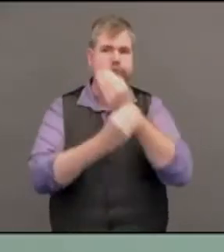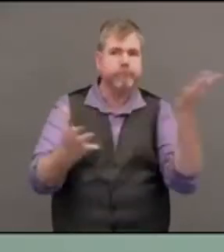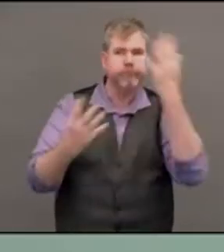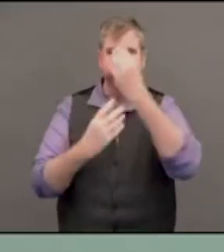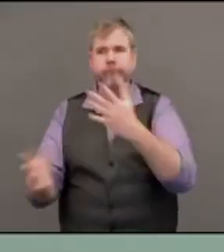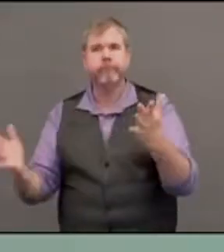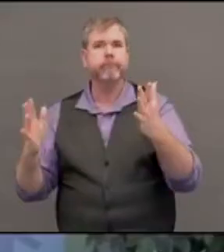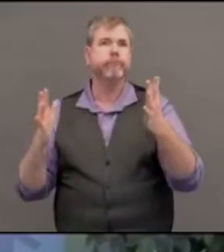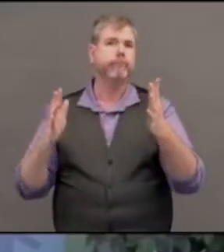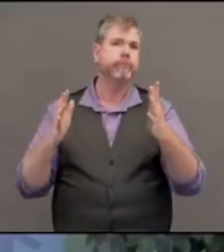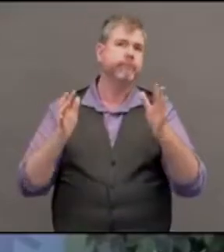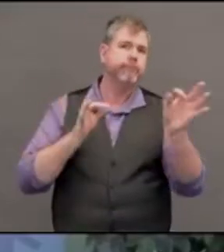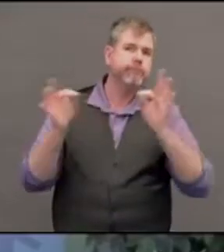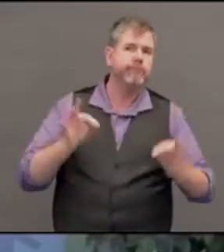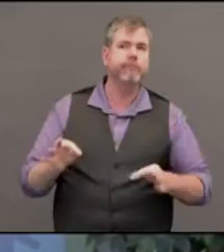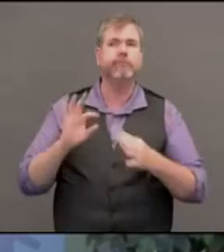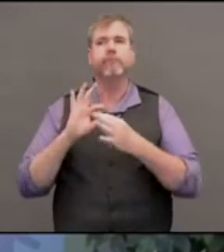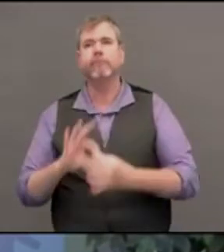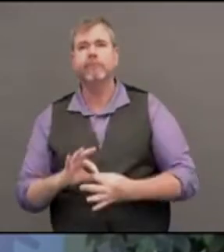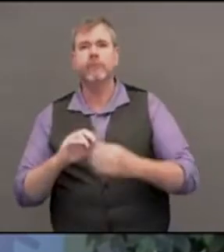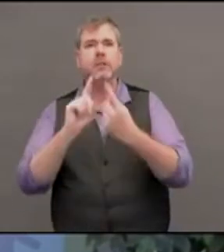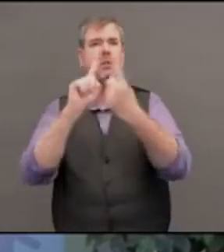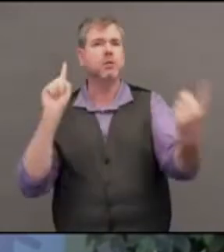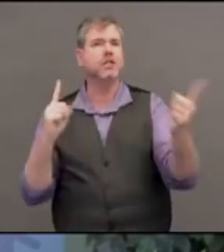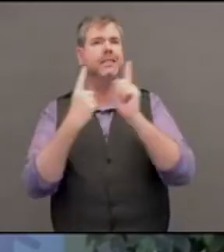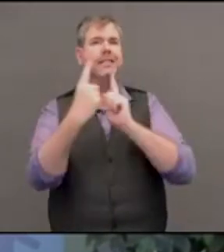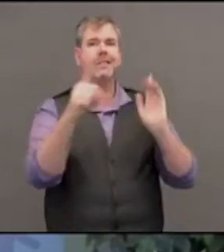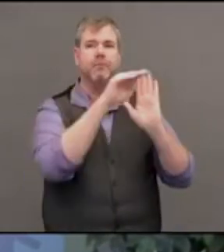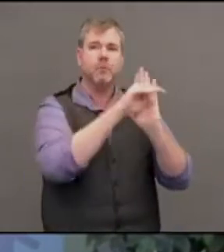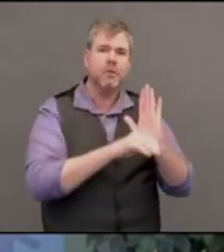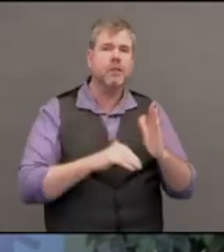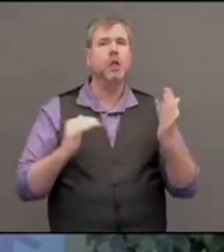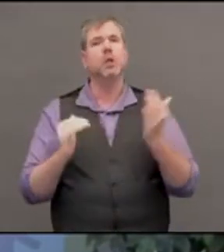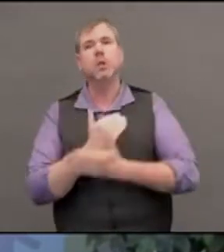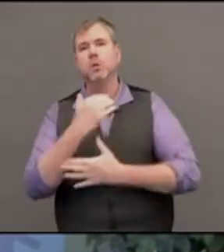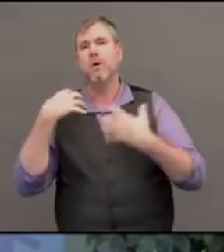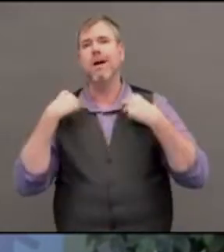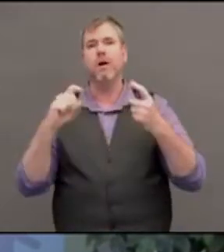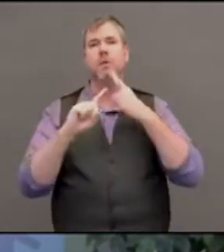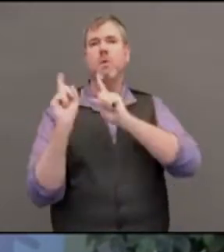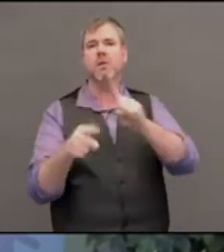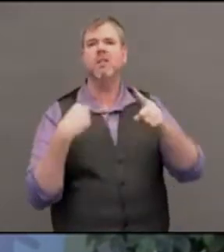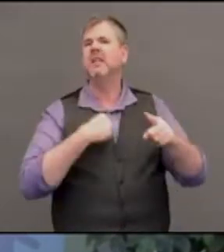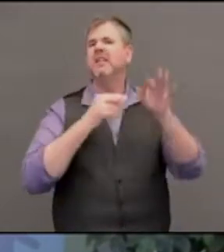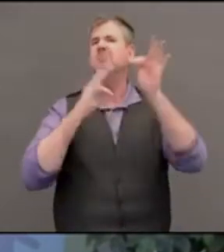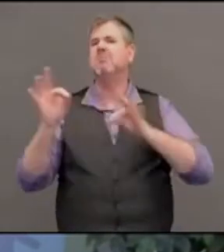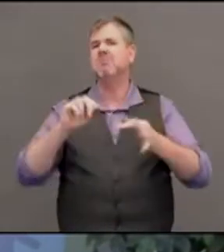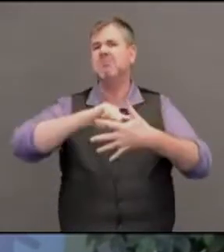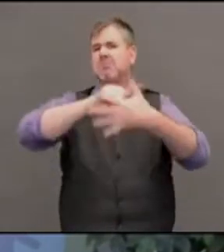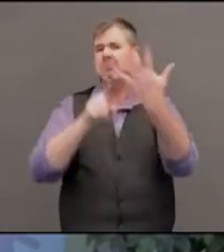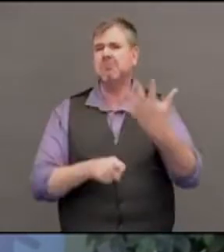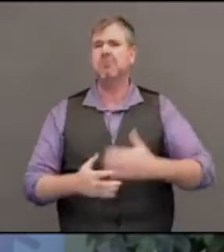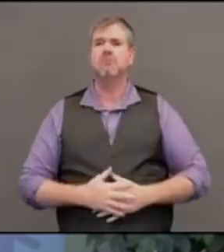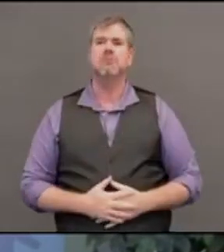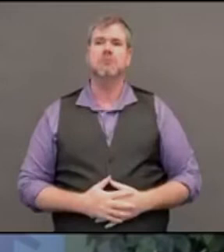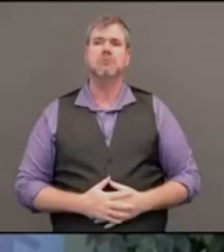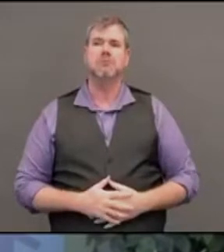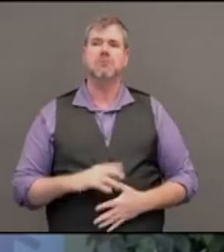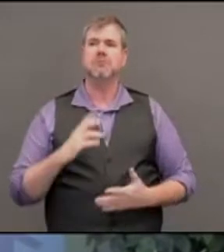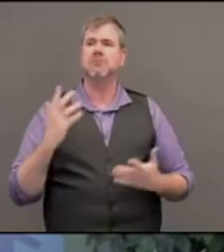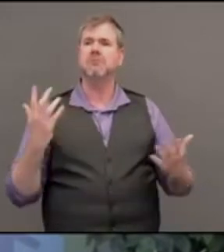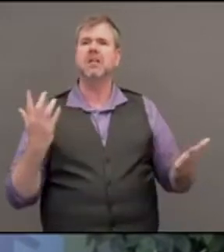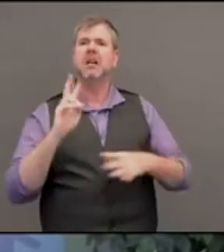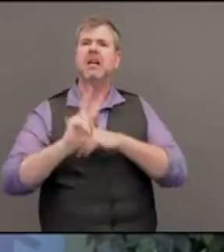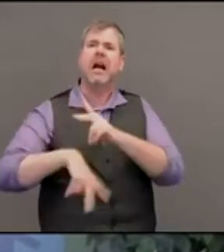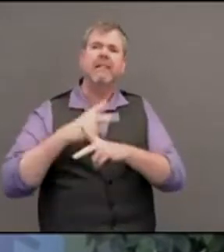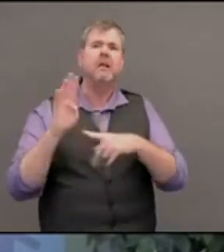protocol. So what type of businesses are you visiting? I know the day I went out with the team, we went to